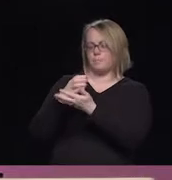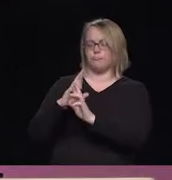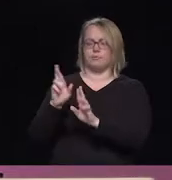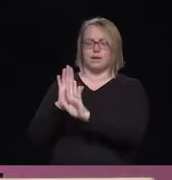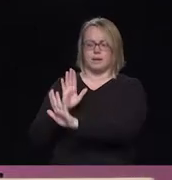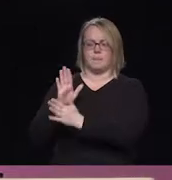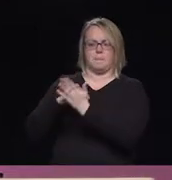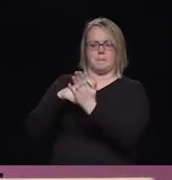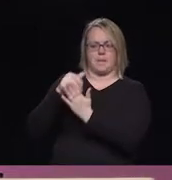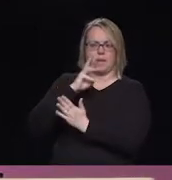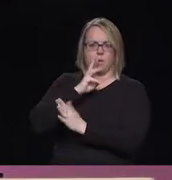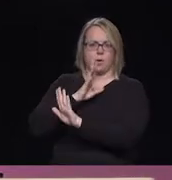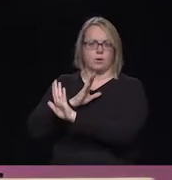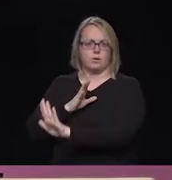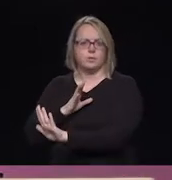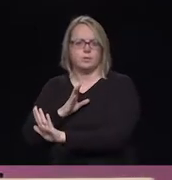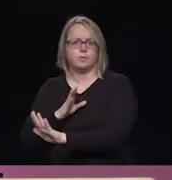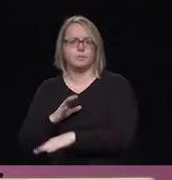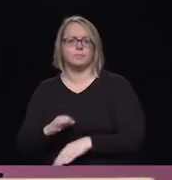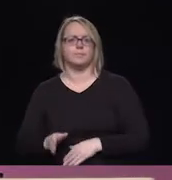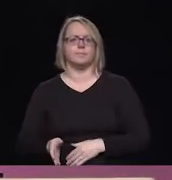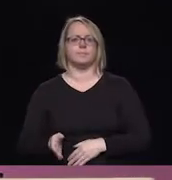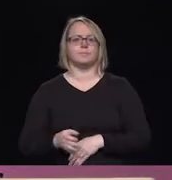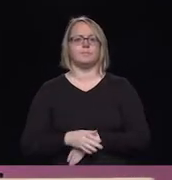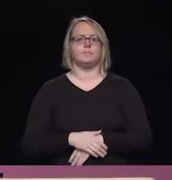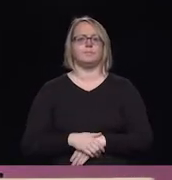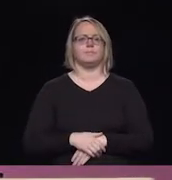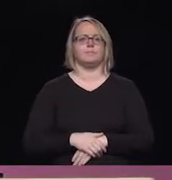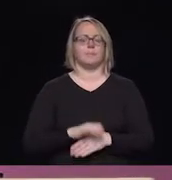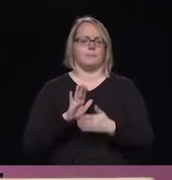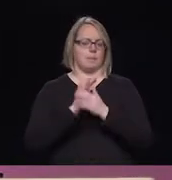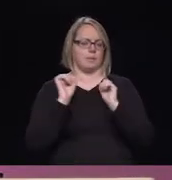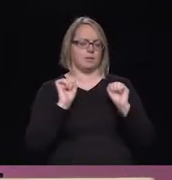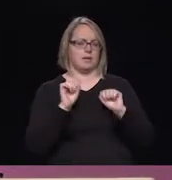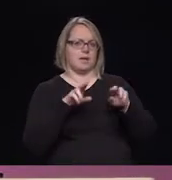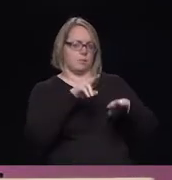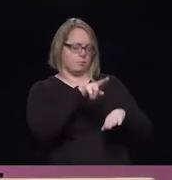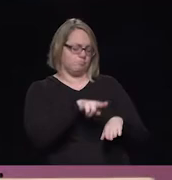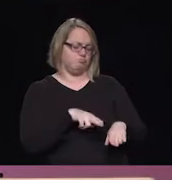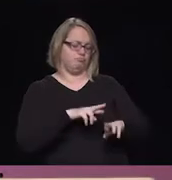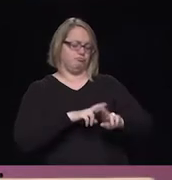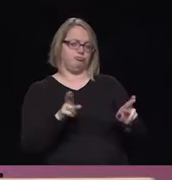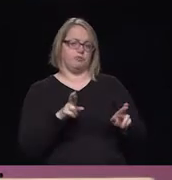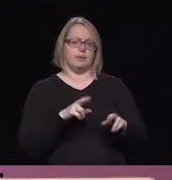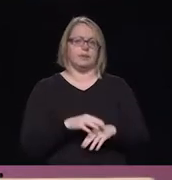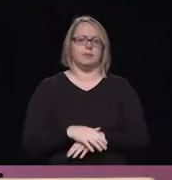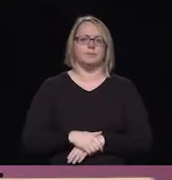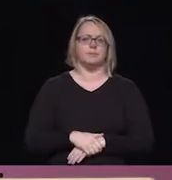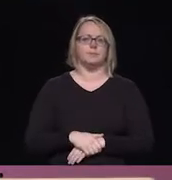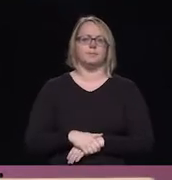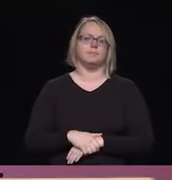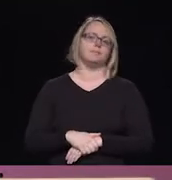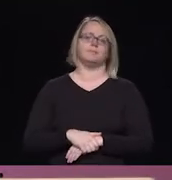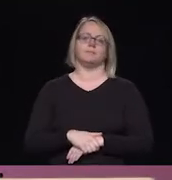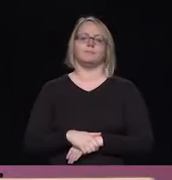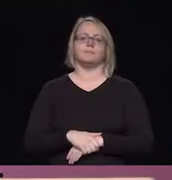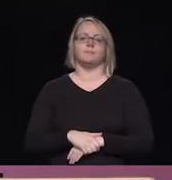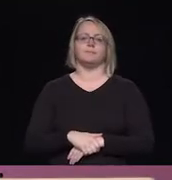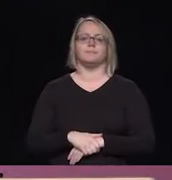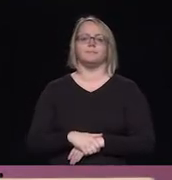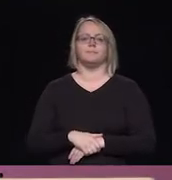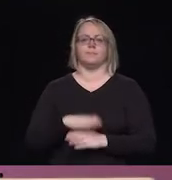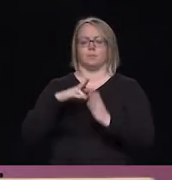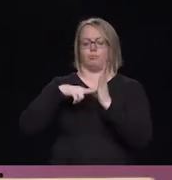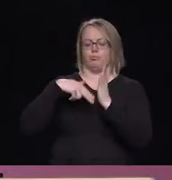water cup. And then we've got the paper plate filled with paints. We also have paper towels. You can have some extra on